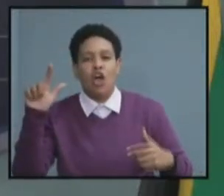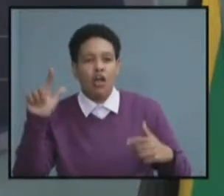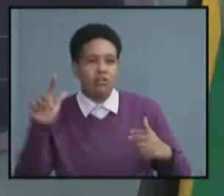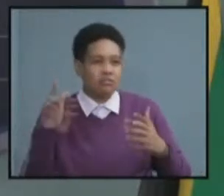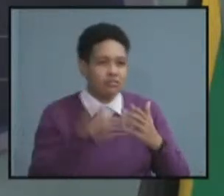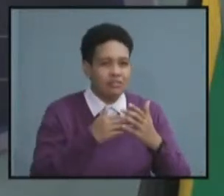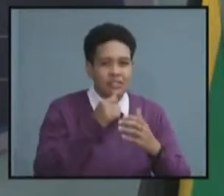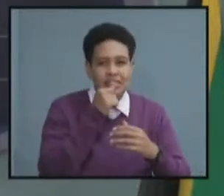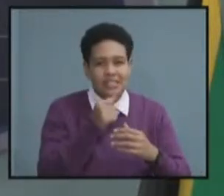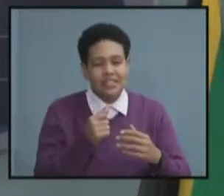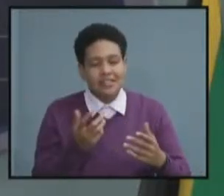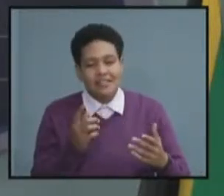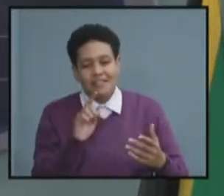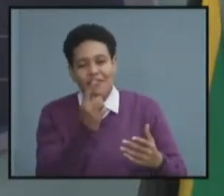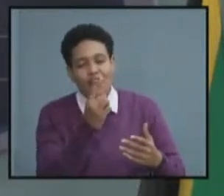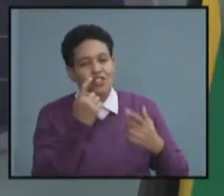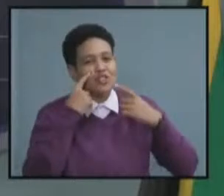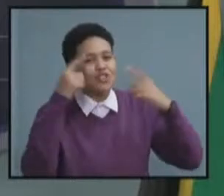So, you know,